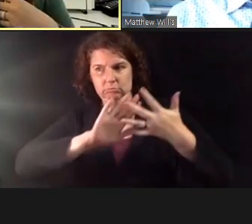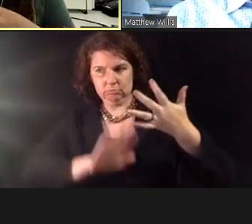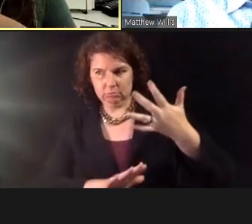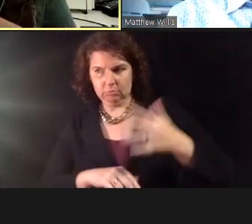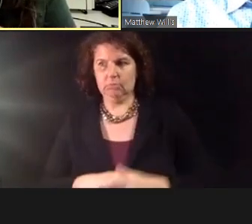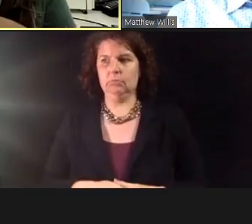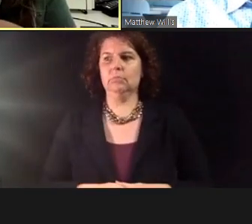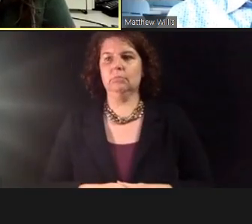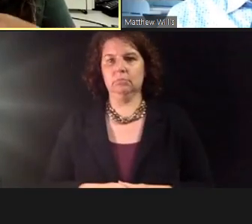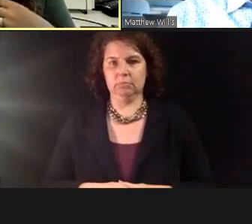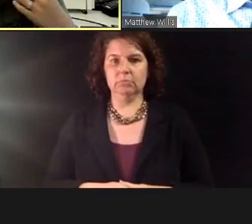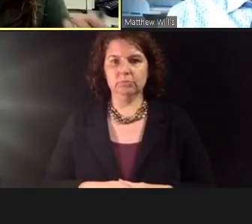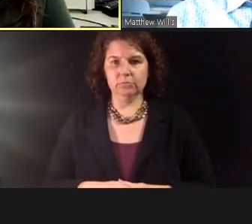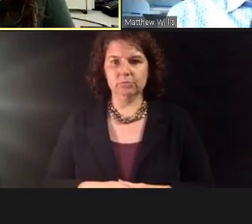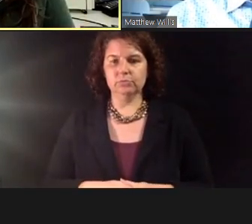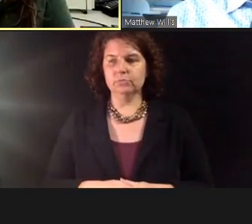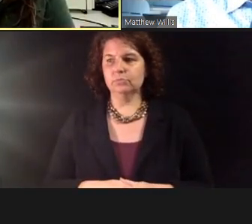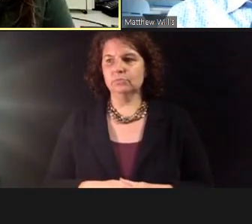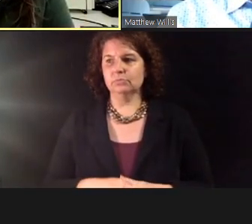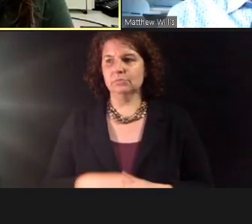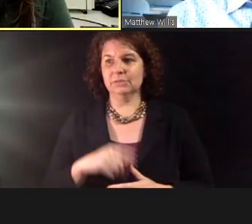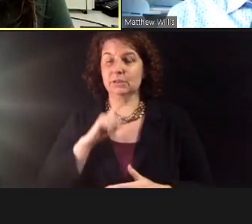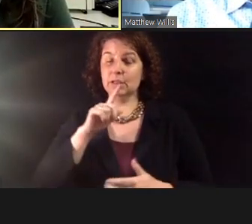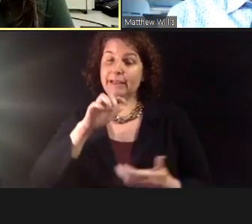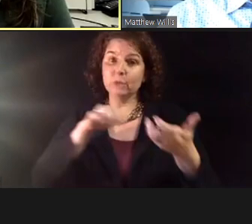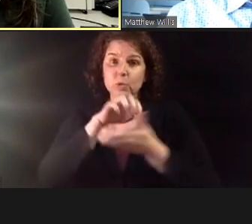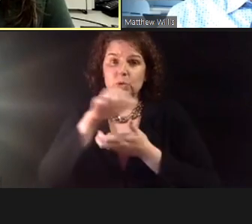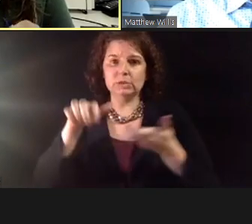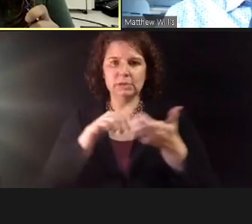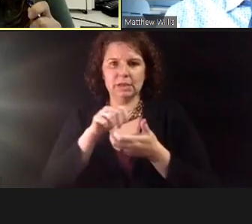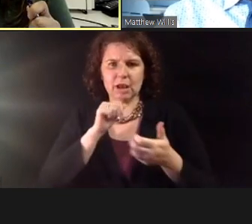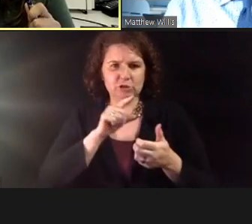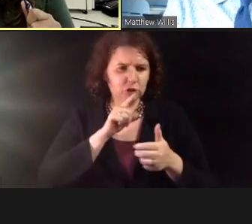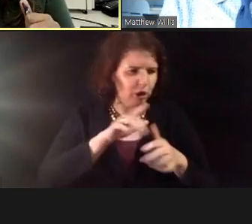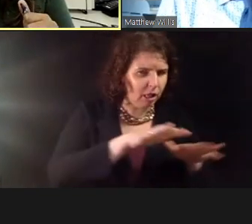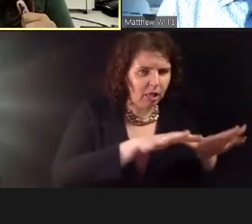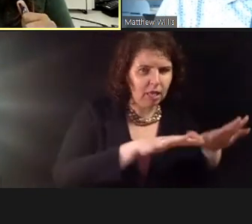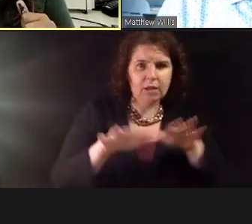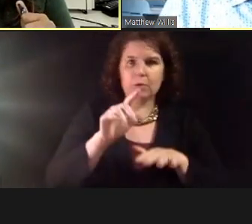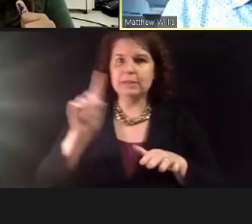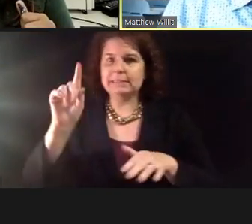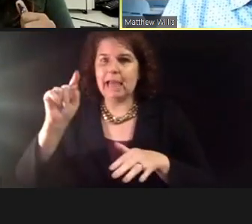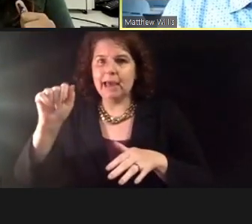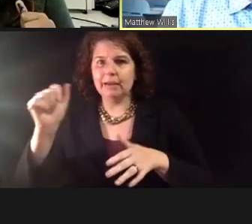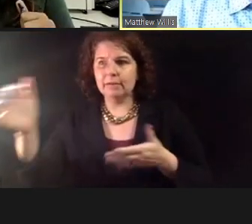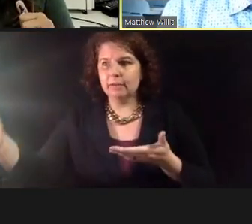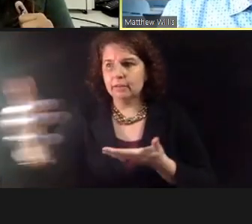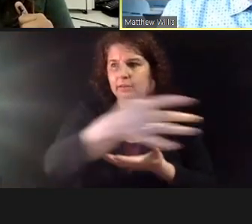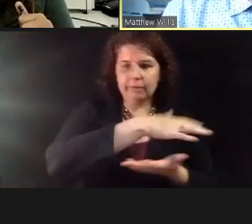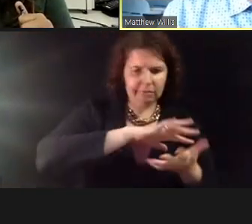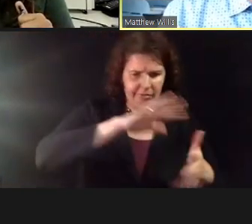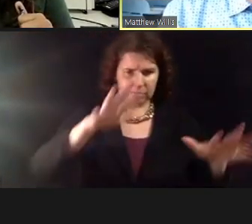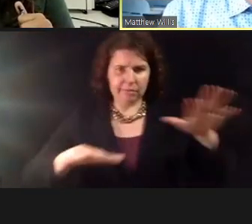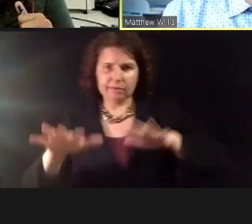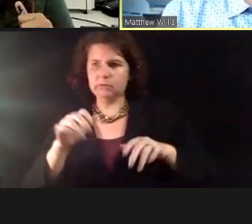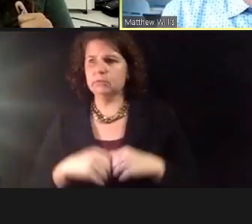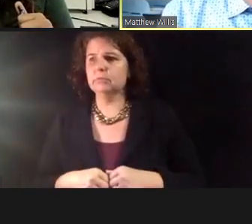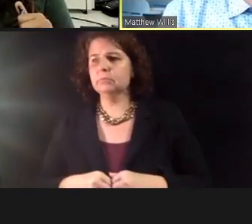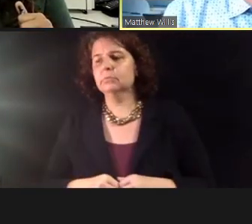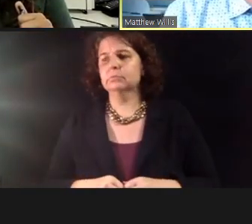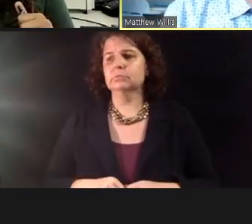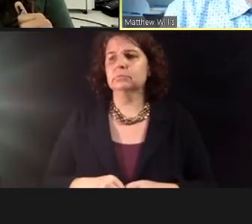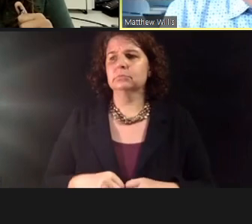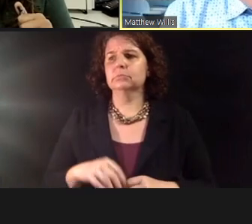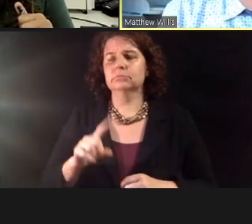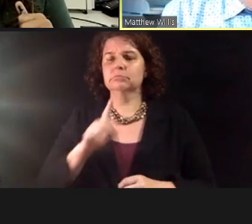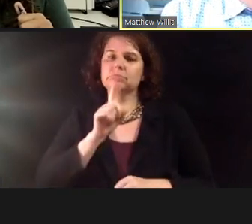is holding us accountable to readily available for the public to see? Yeah, absolutely. One of the,